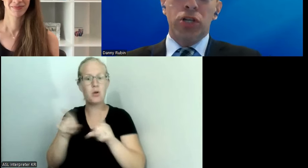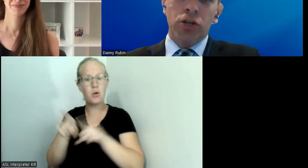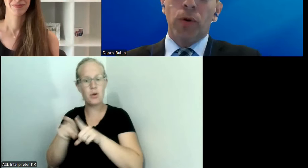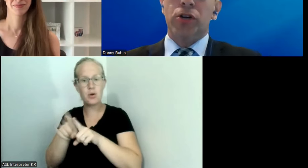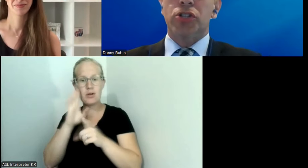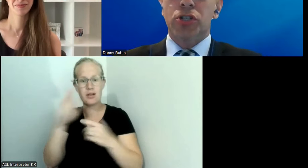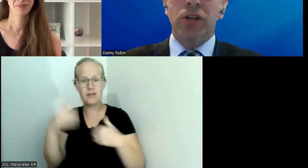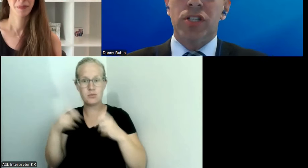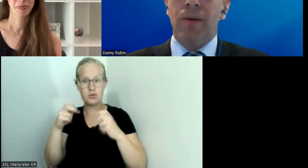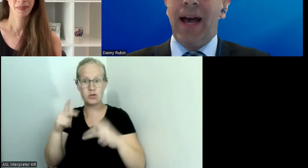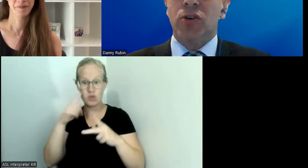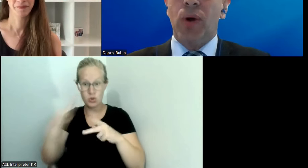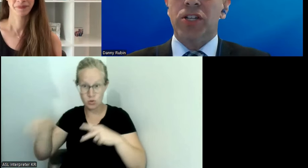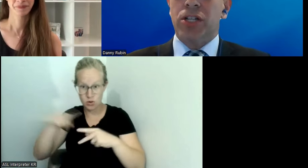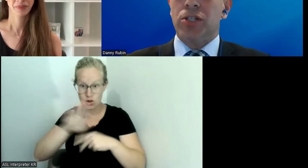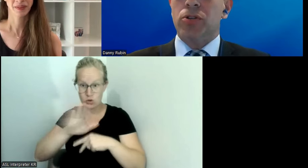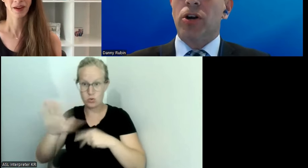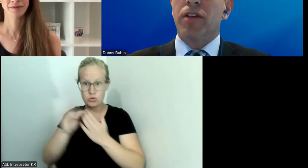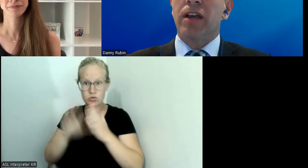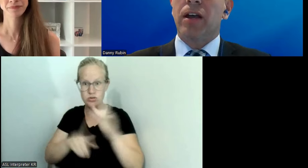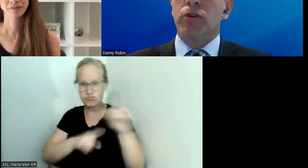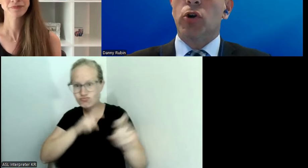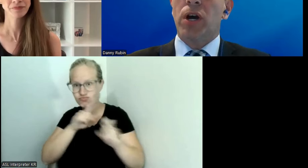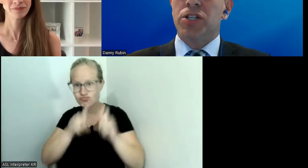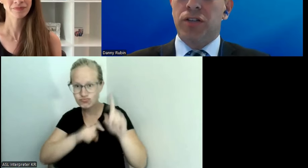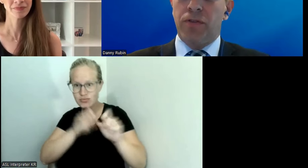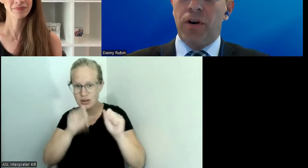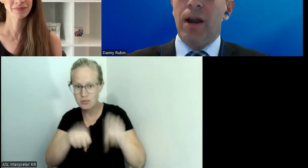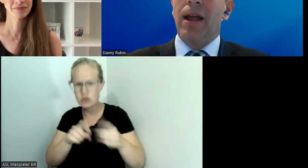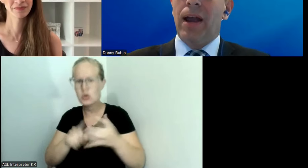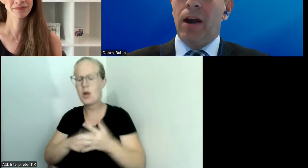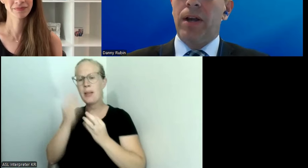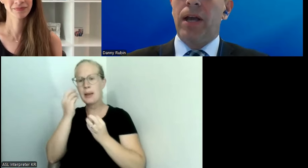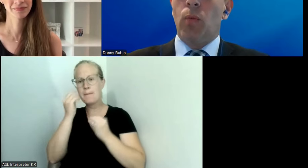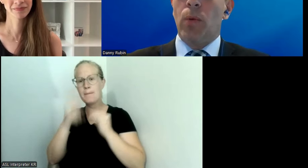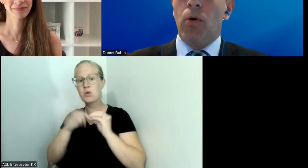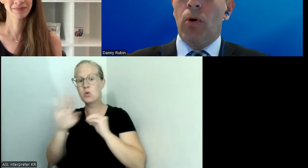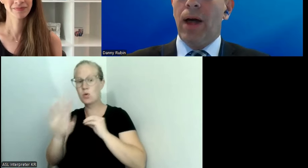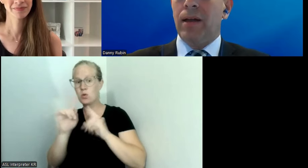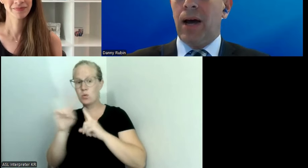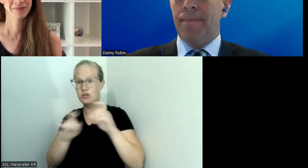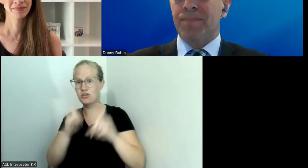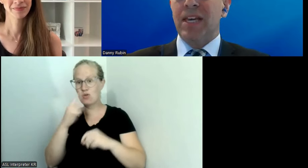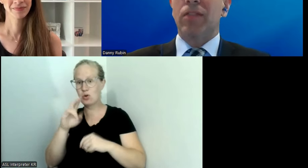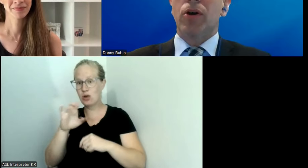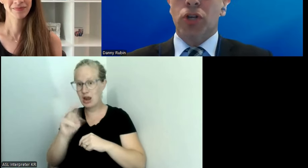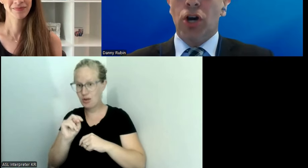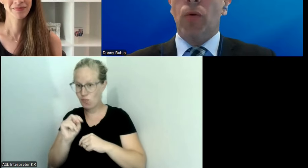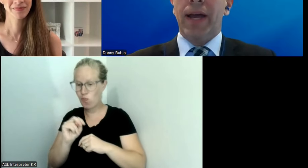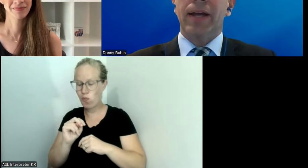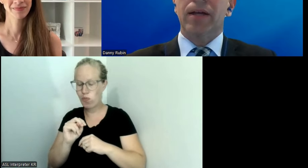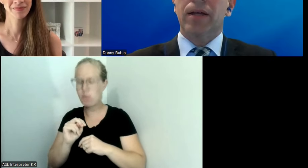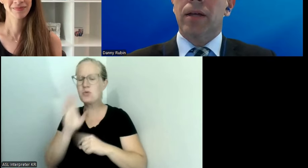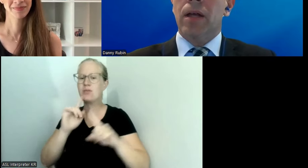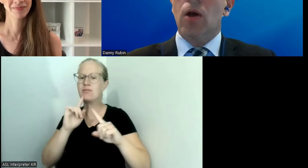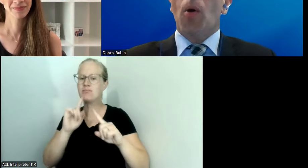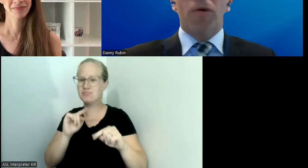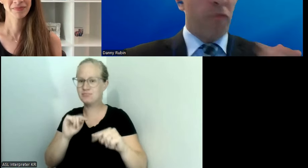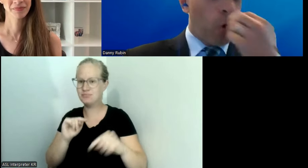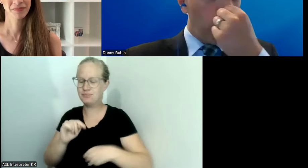chance for you and your students to ask questions. start thinking of your questions for Erin and we will get those going.